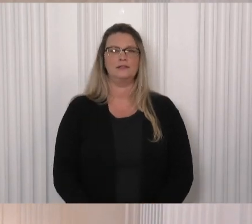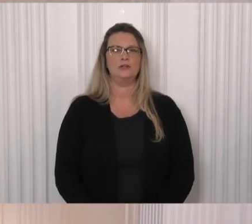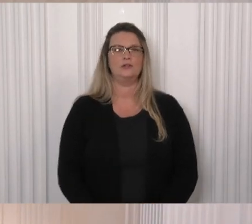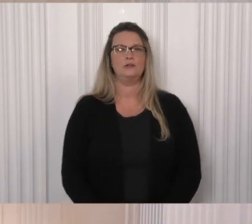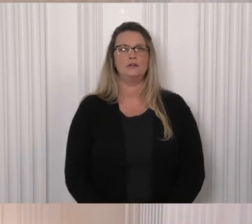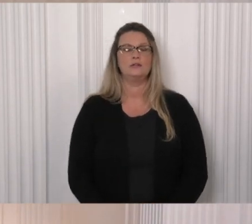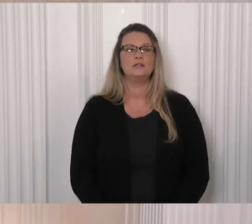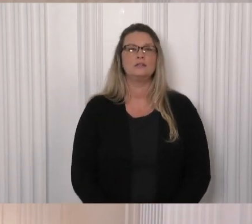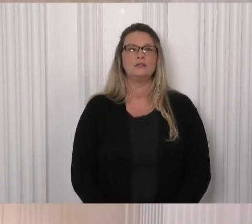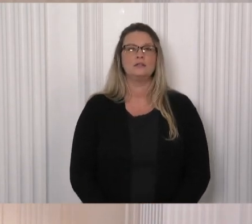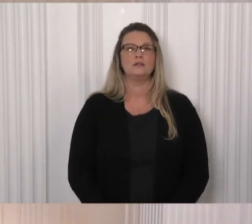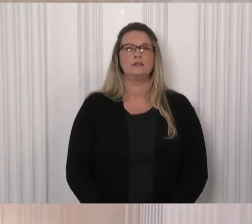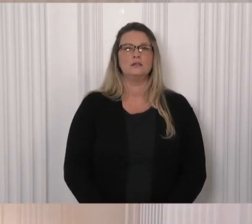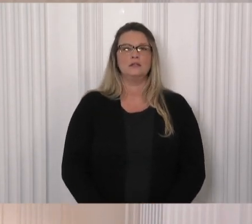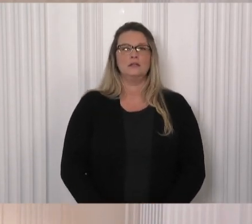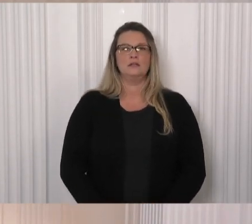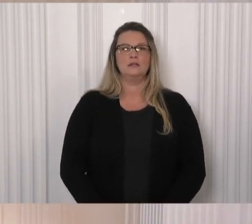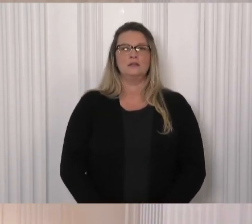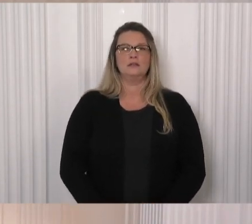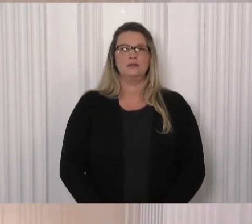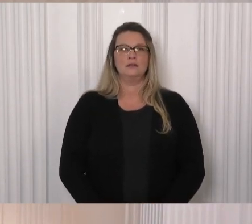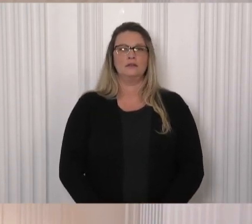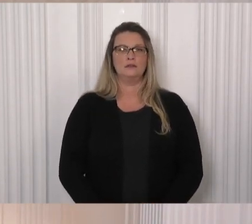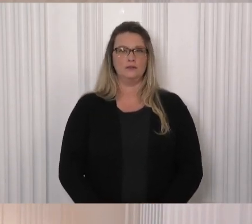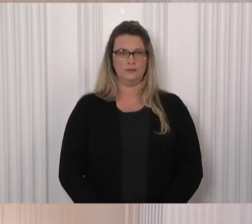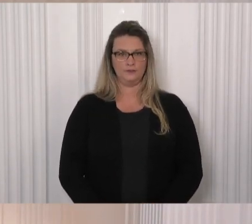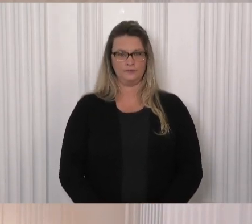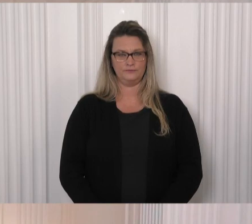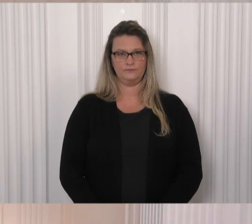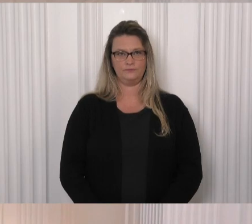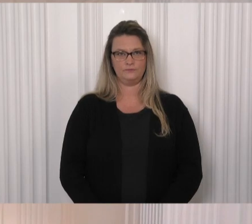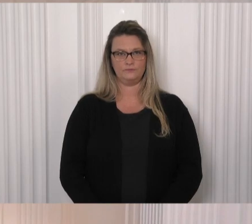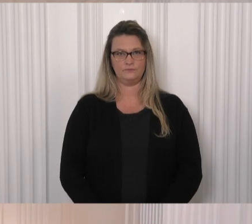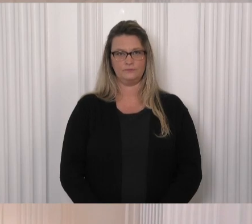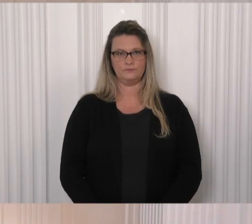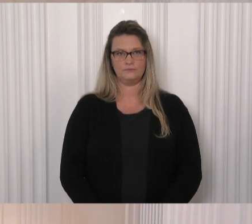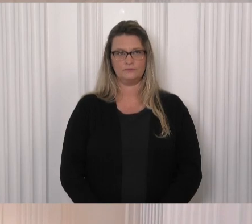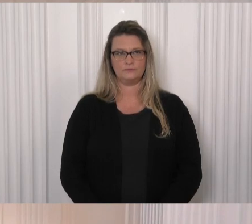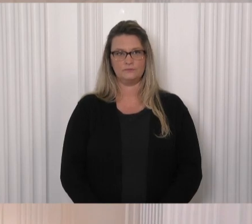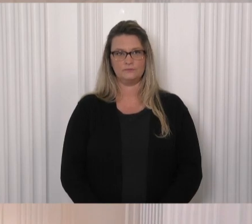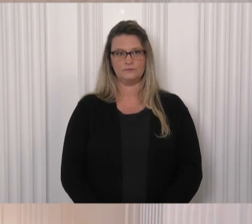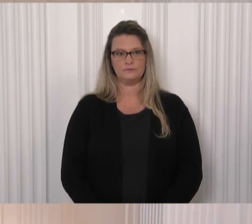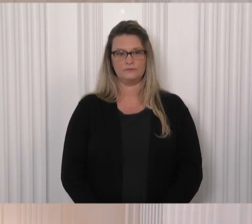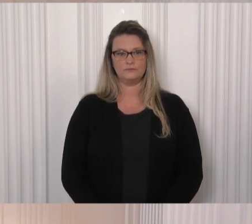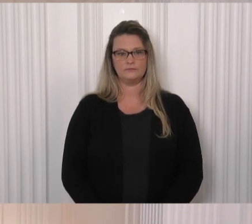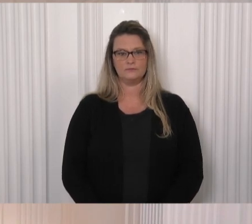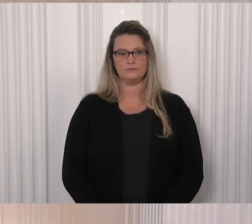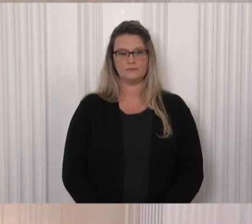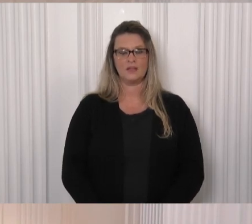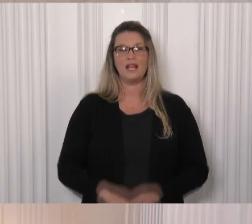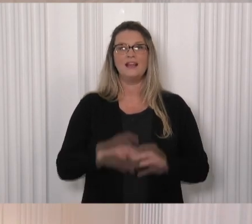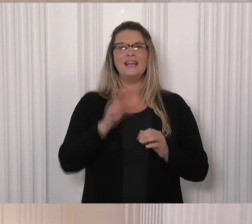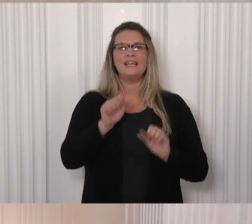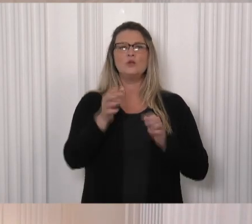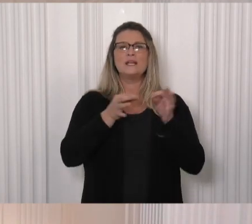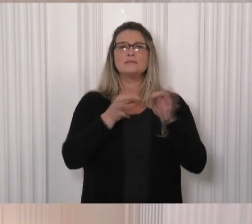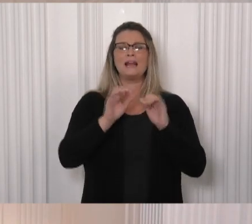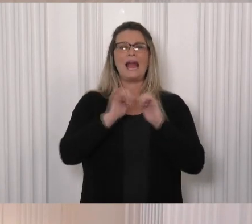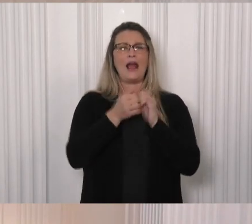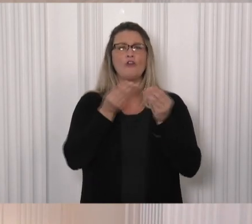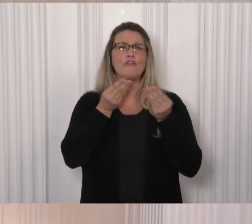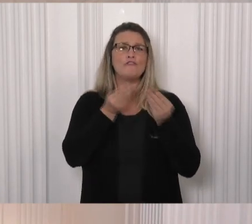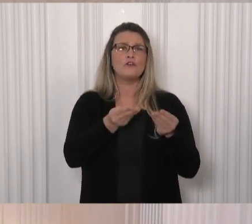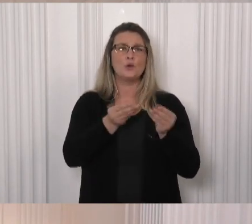Hi, yes, Hannah Getz, WWK 13 News. Can you talk a little bit about how these food programs are going to work? I know a lot of